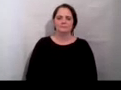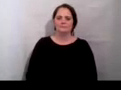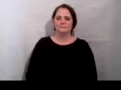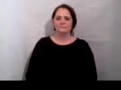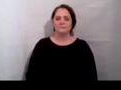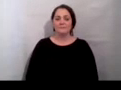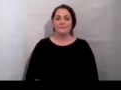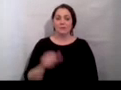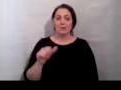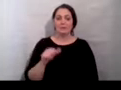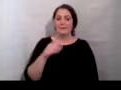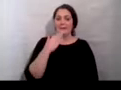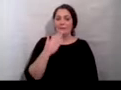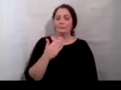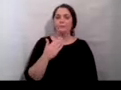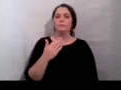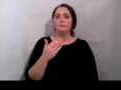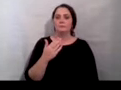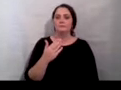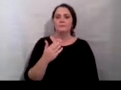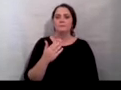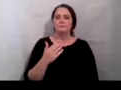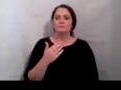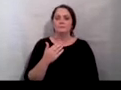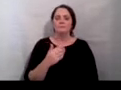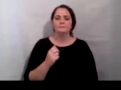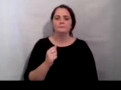Okay, Shannon, that might be due for that one, thanks.